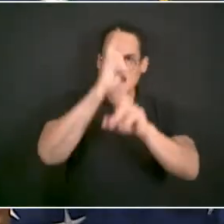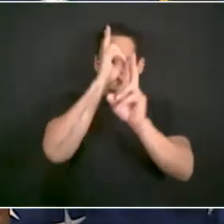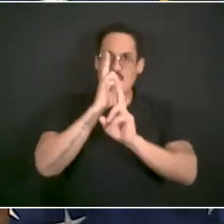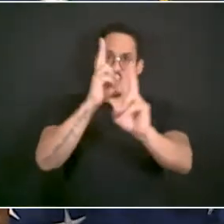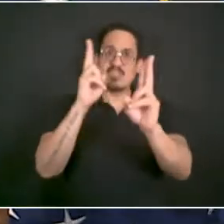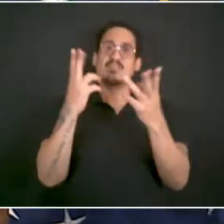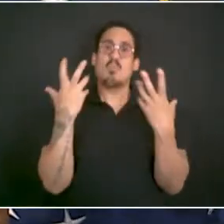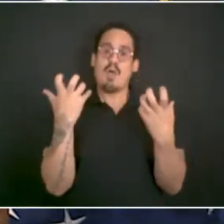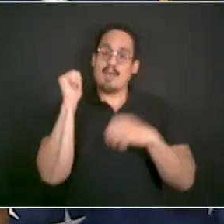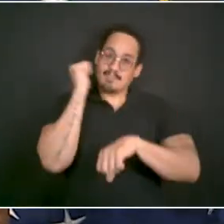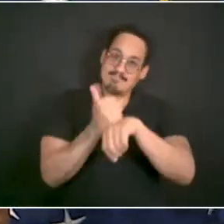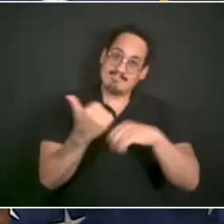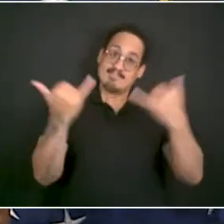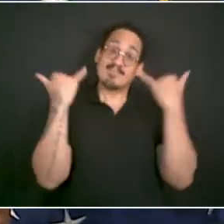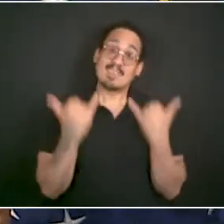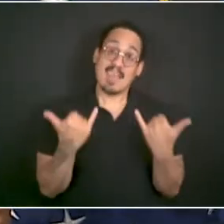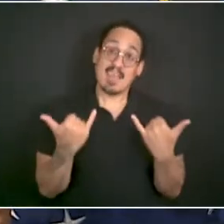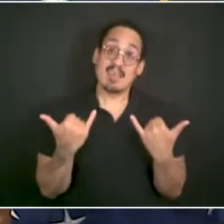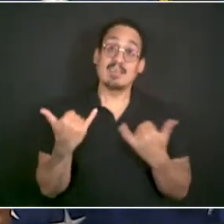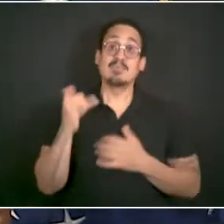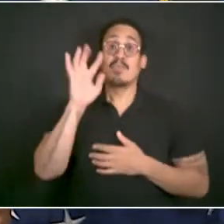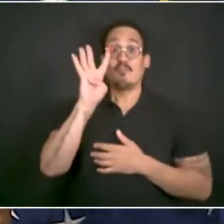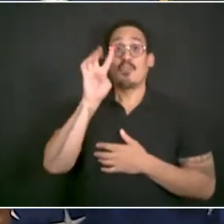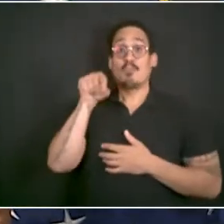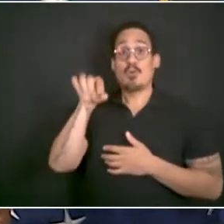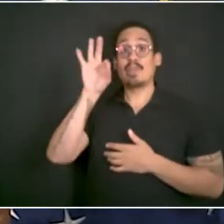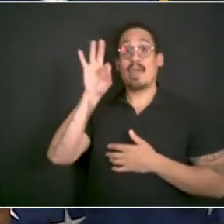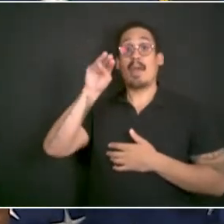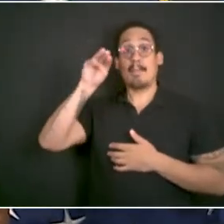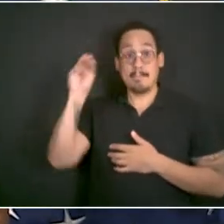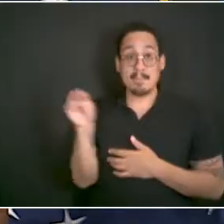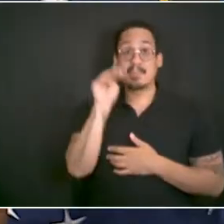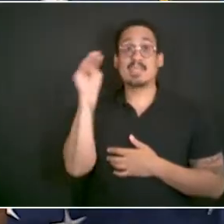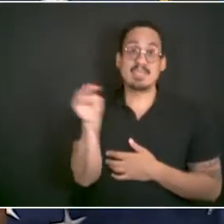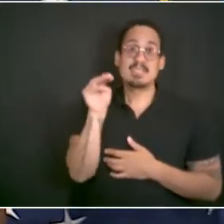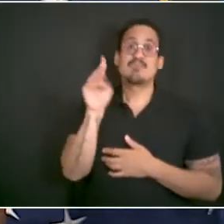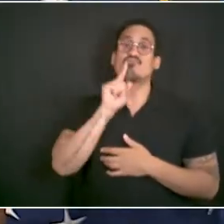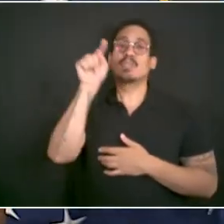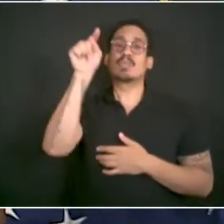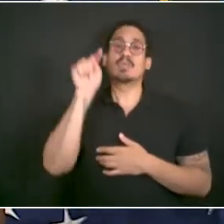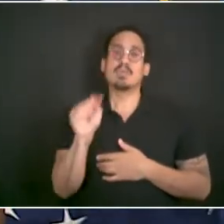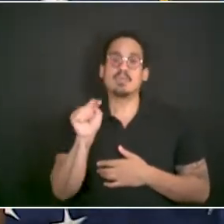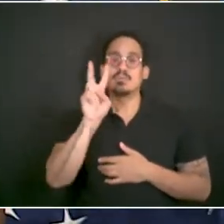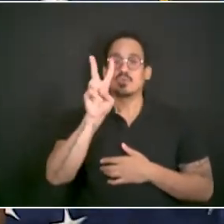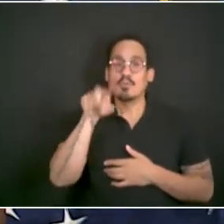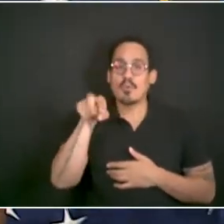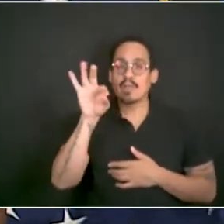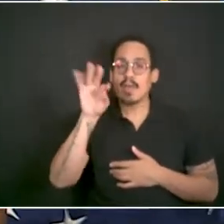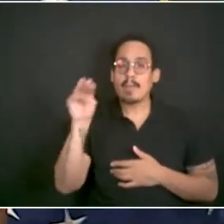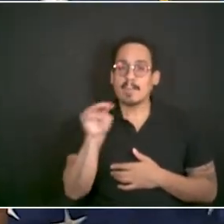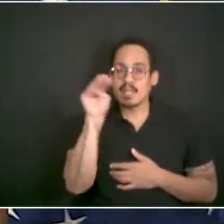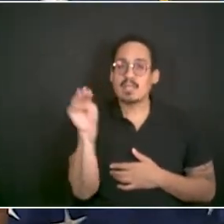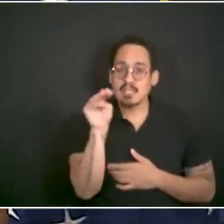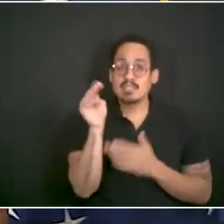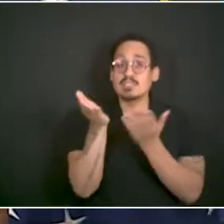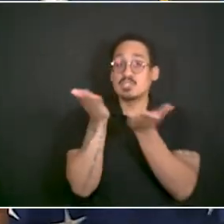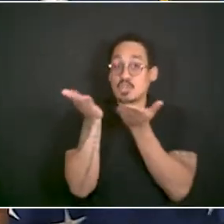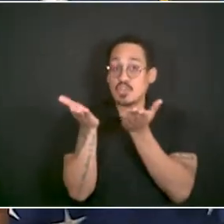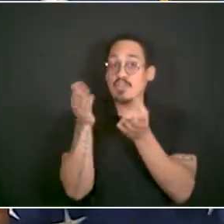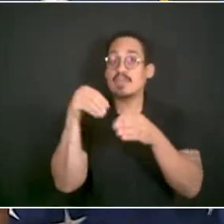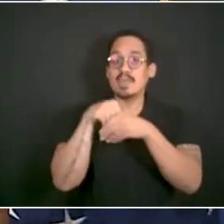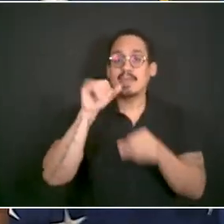that 44.9 million, 2.9 million served in the wars of, some call it the wars of Iraq, Afghanistan, and other contingency